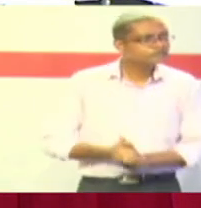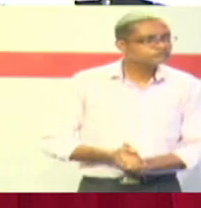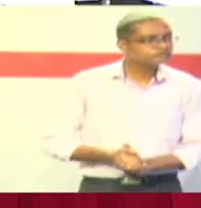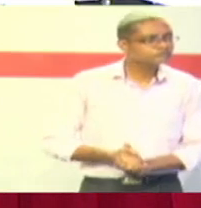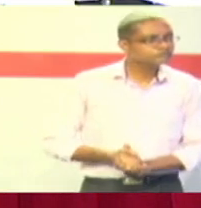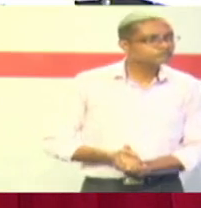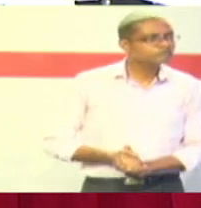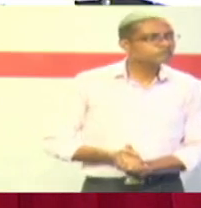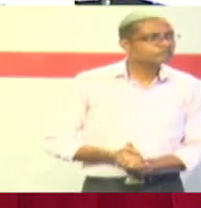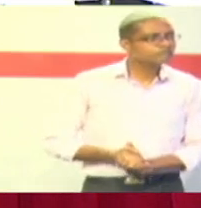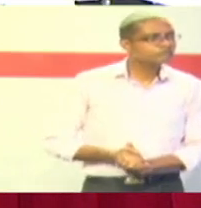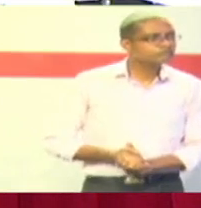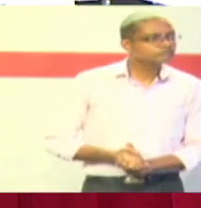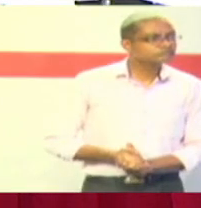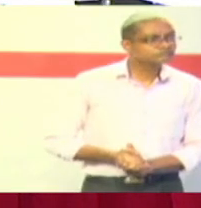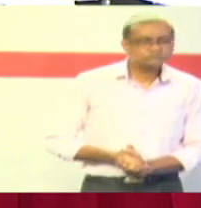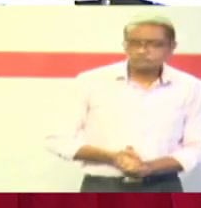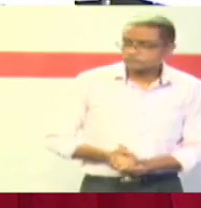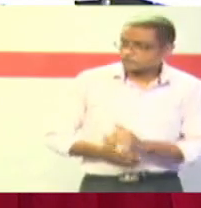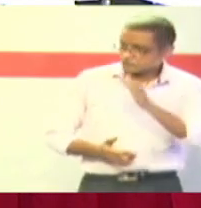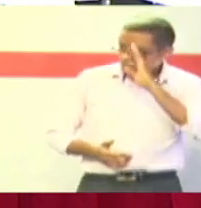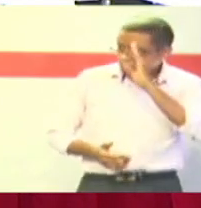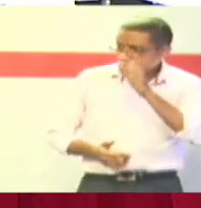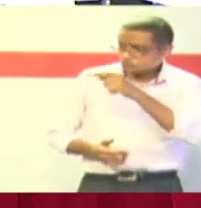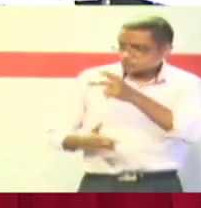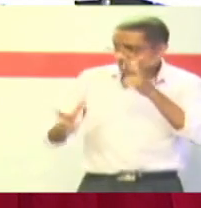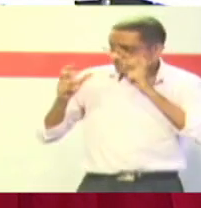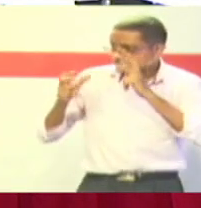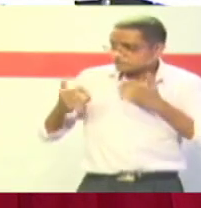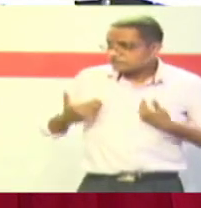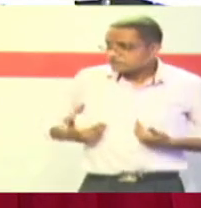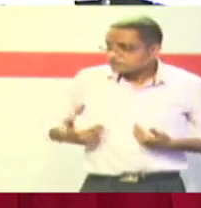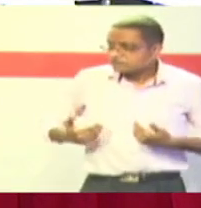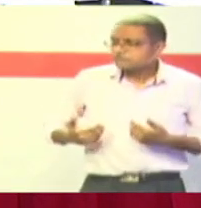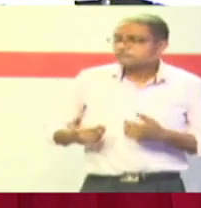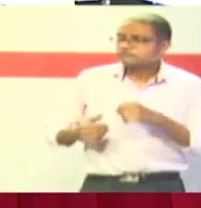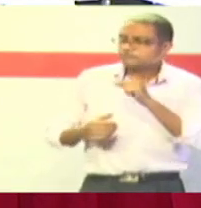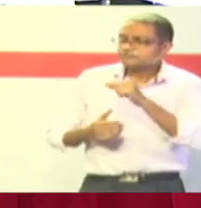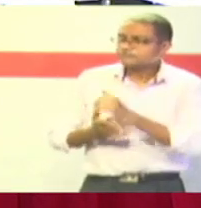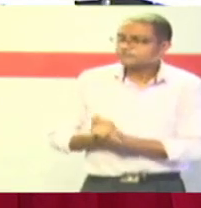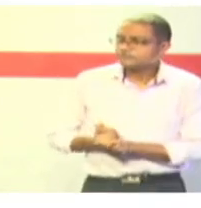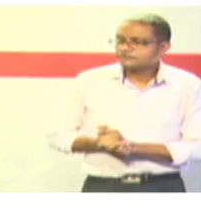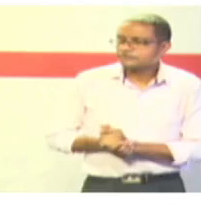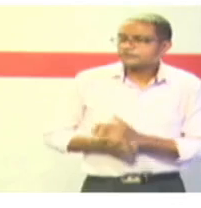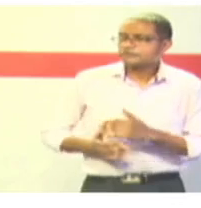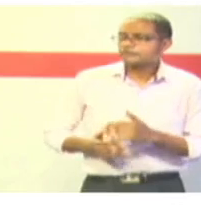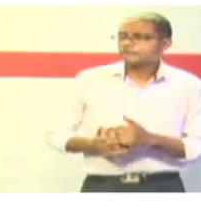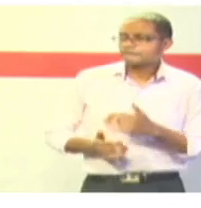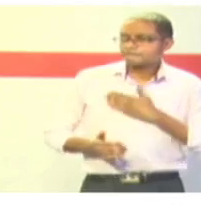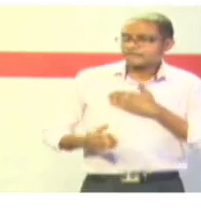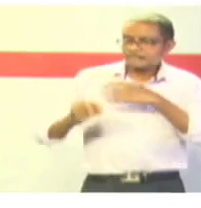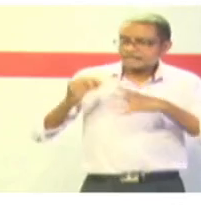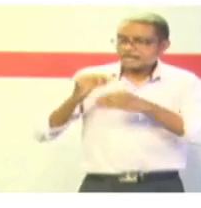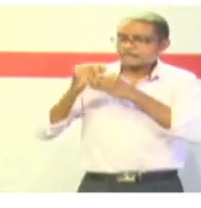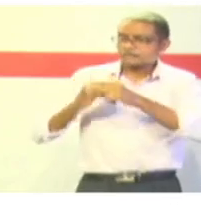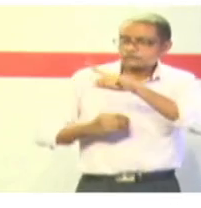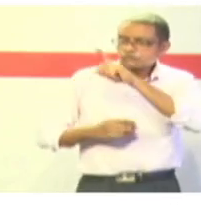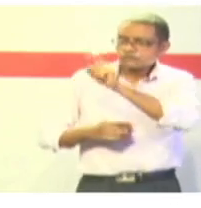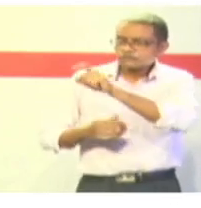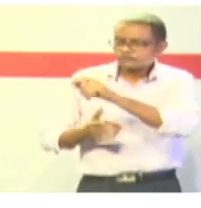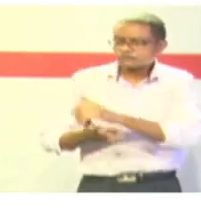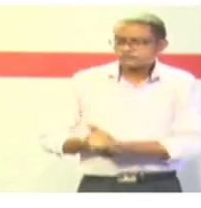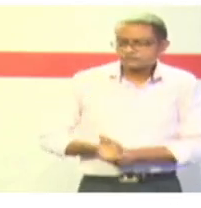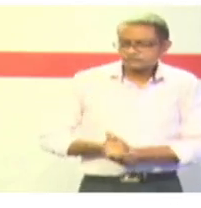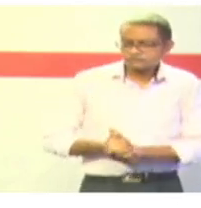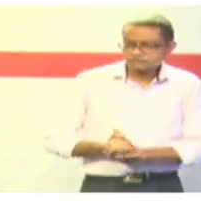Radio Tamrin? Yes. Hello, you hear me now? Yes, we right. are. My follow-up question,